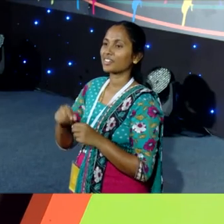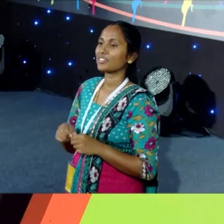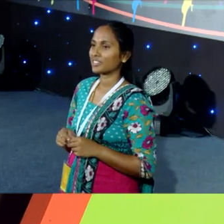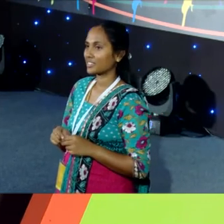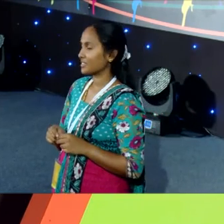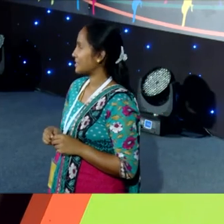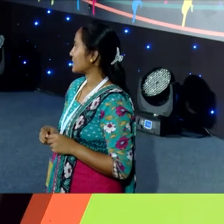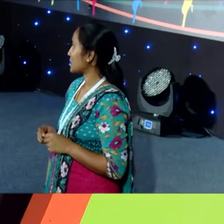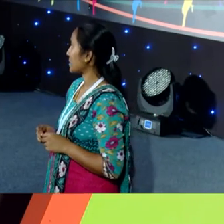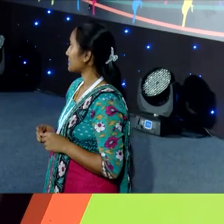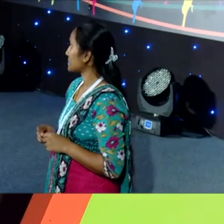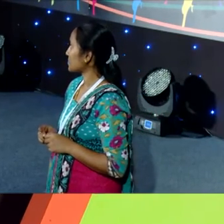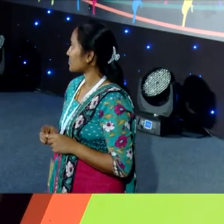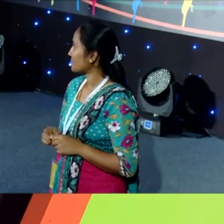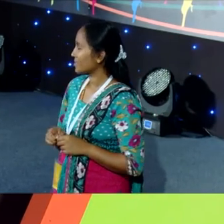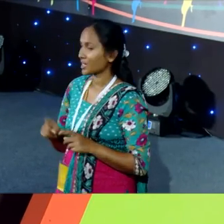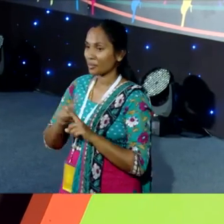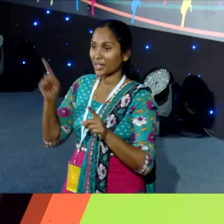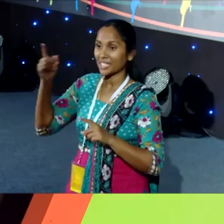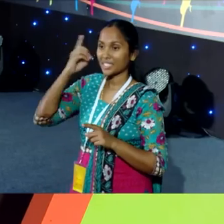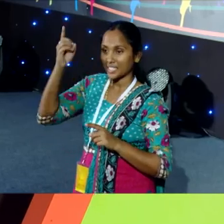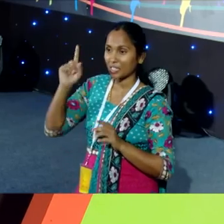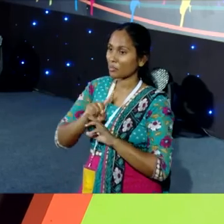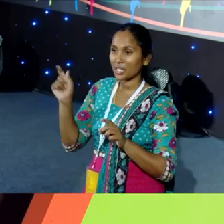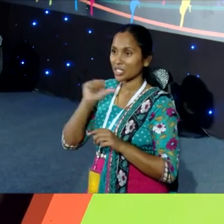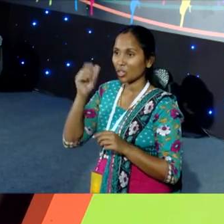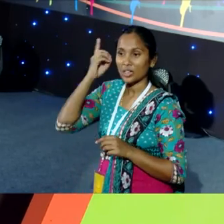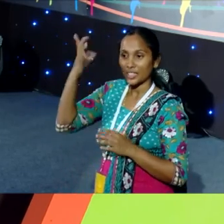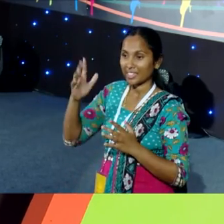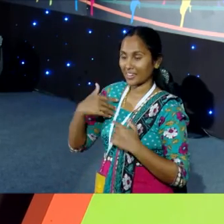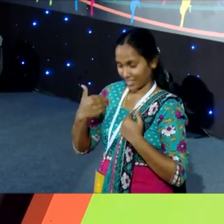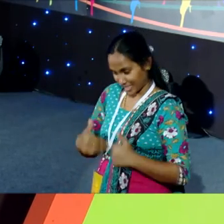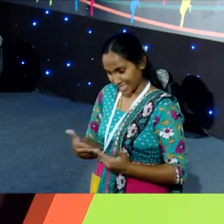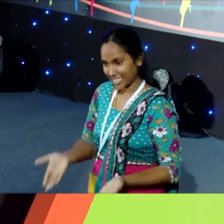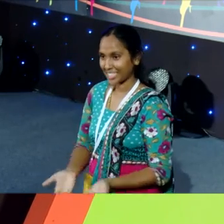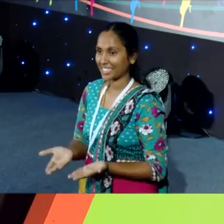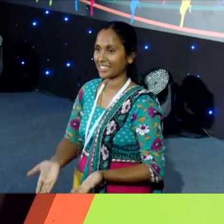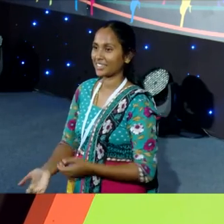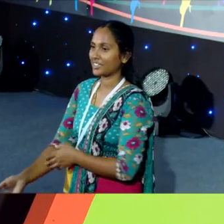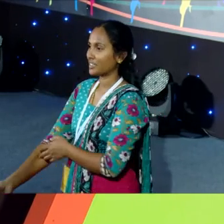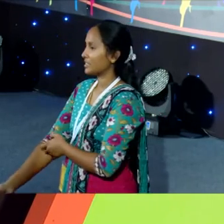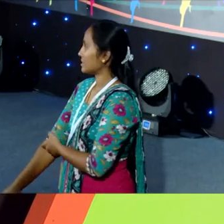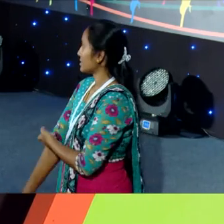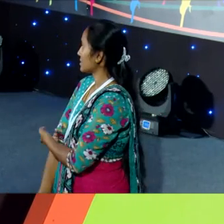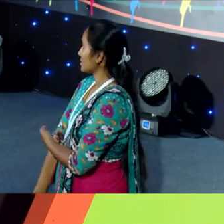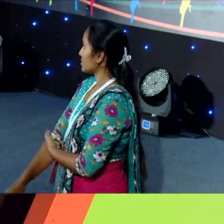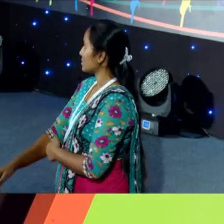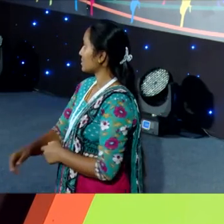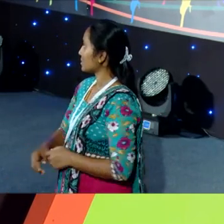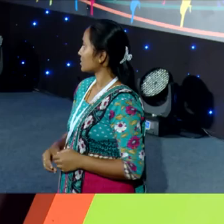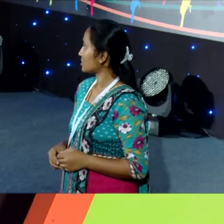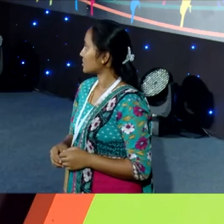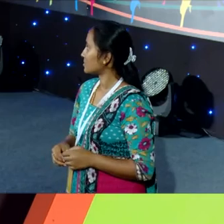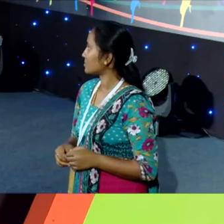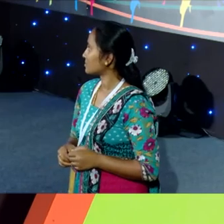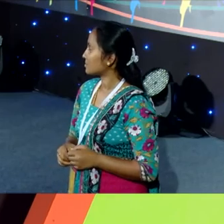figure it out. But I think I'm dreaming, but I'm not. I'm actually physically there. It's so vivid. It's so lucid that